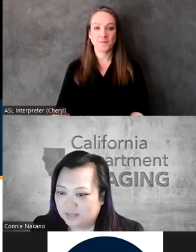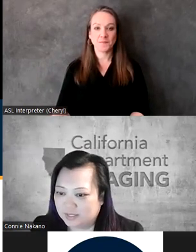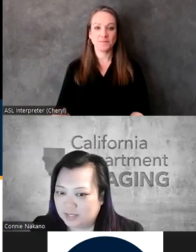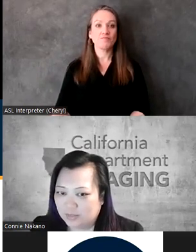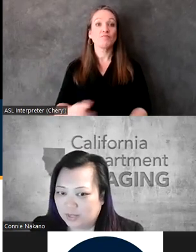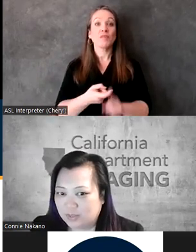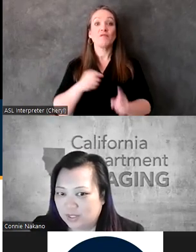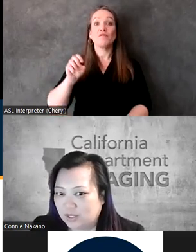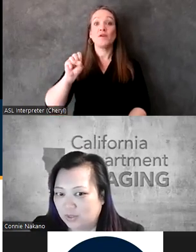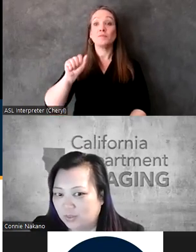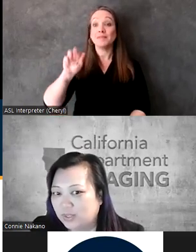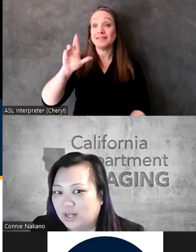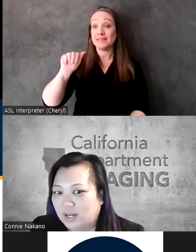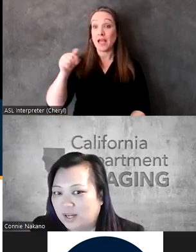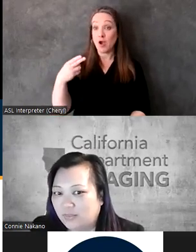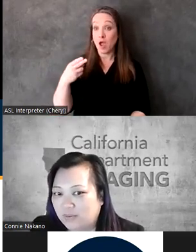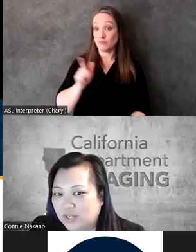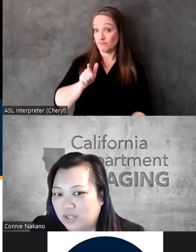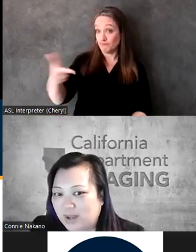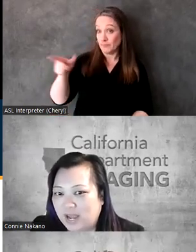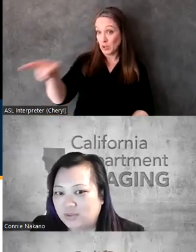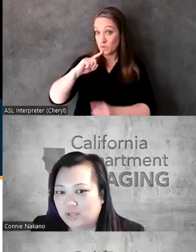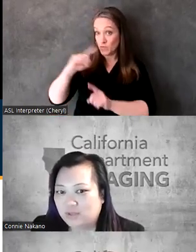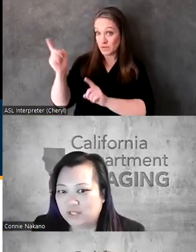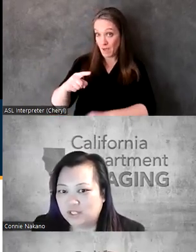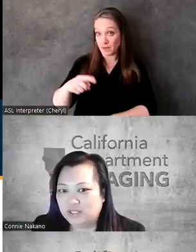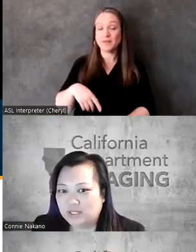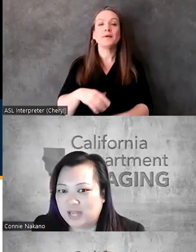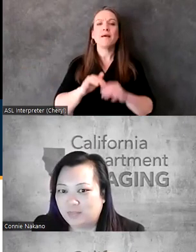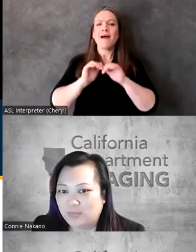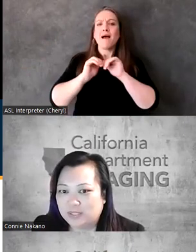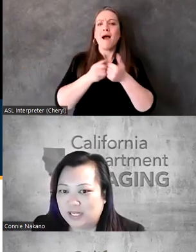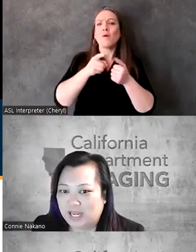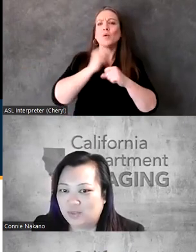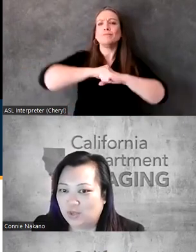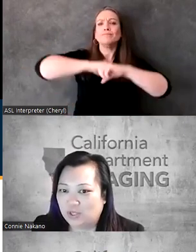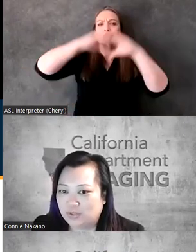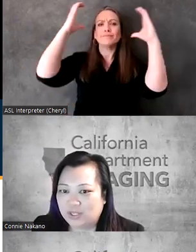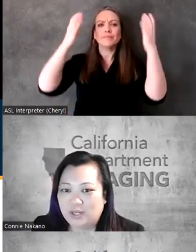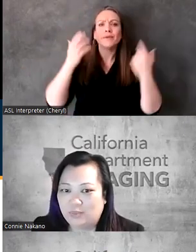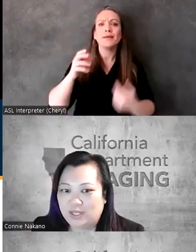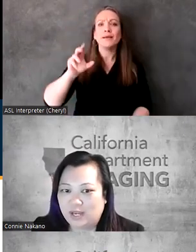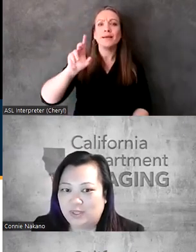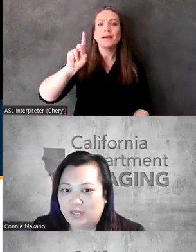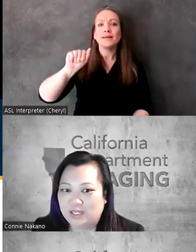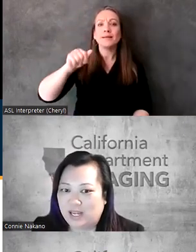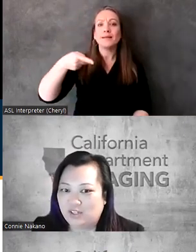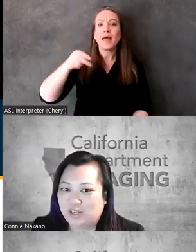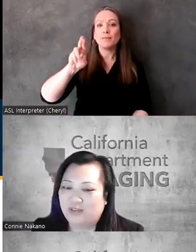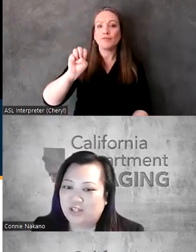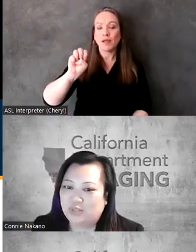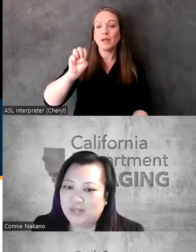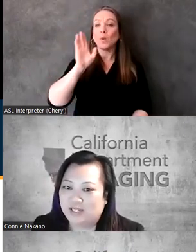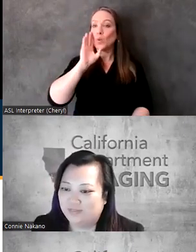Sarah, this will go to you. We have a question about how do you envision DAPRI will engage and work closely with the Equity and